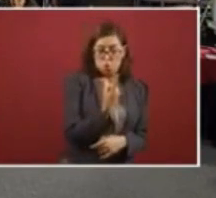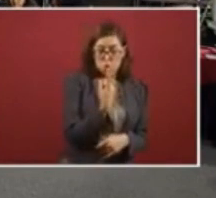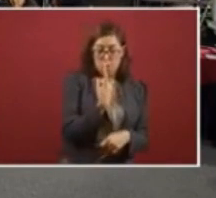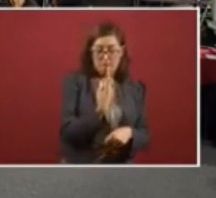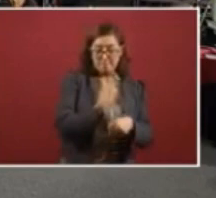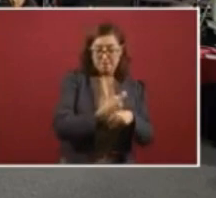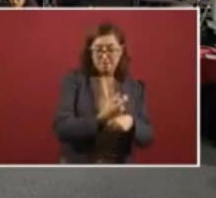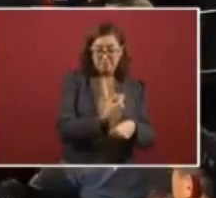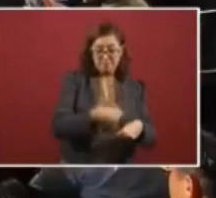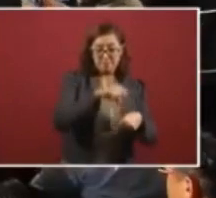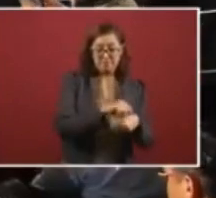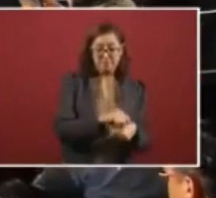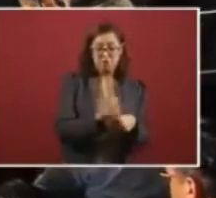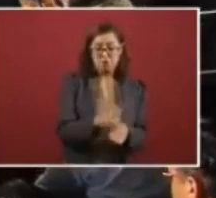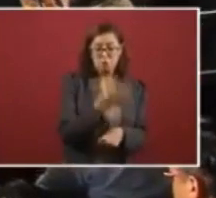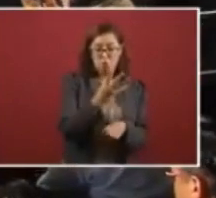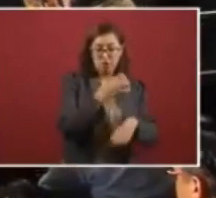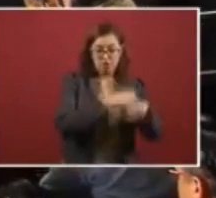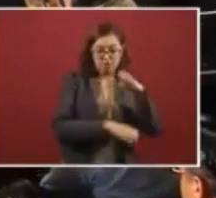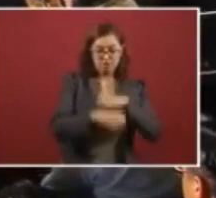on July,